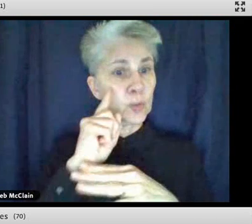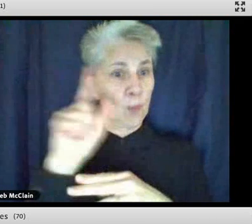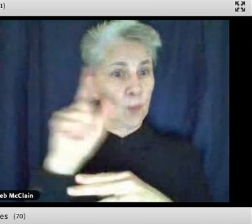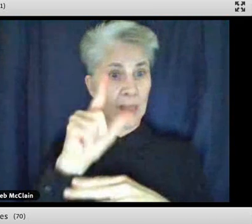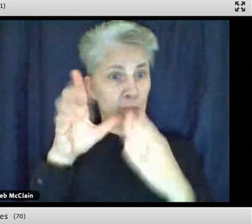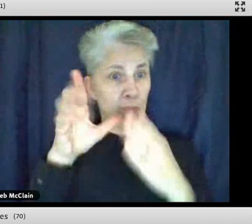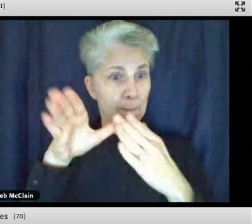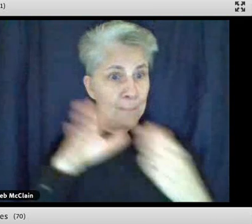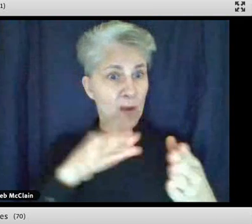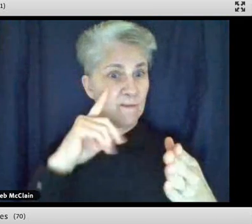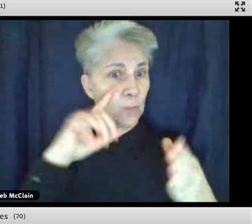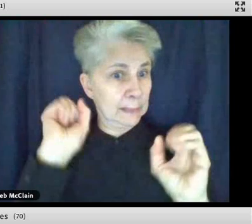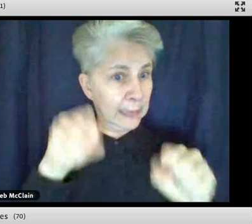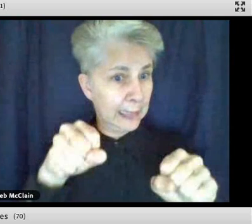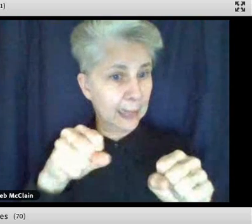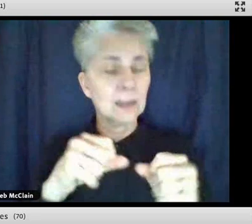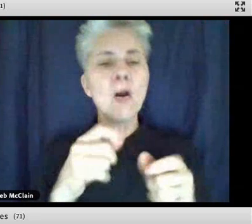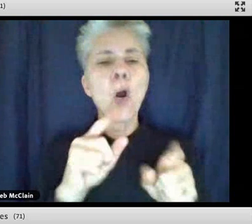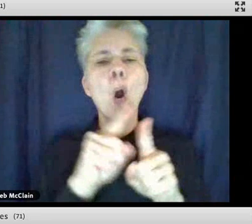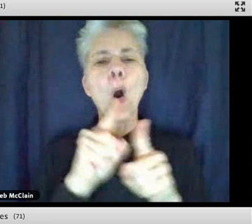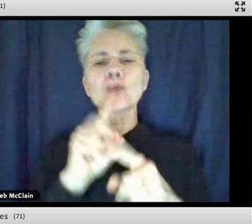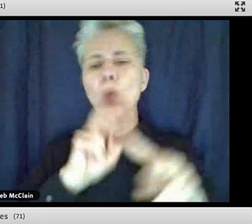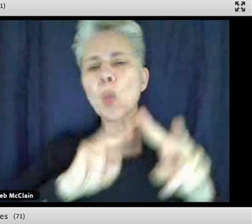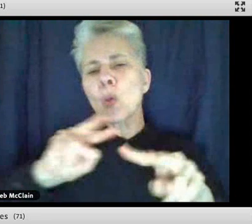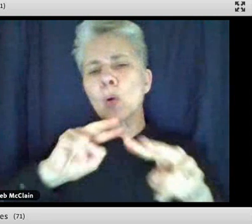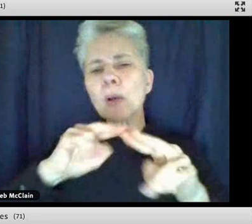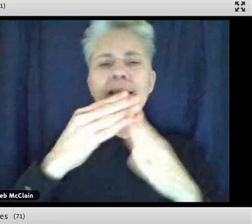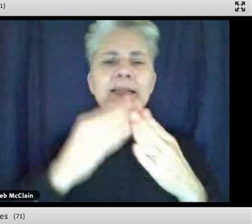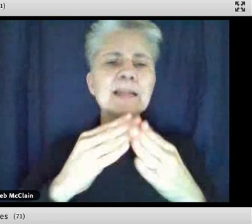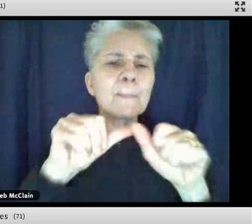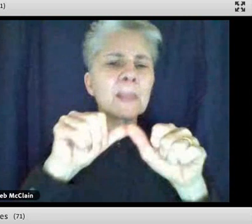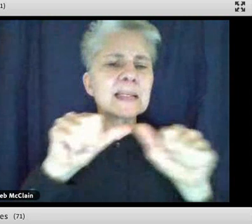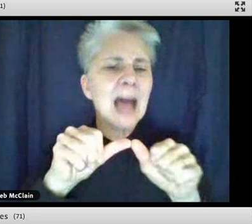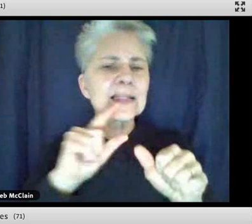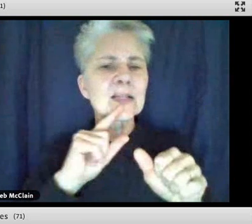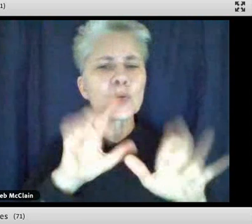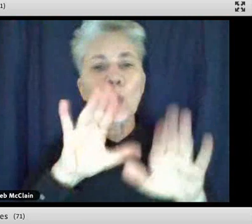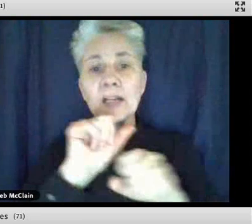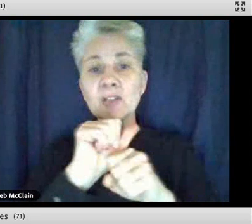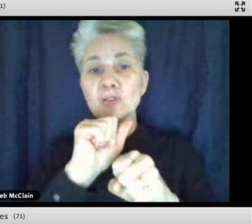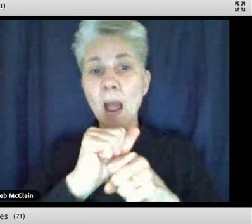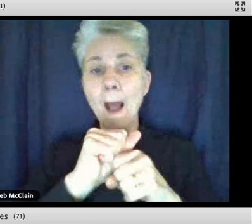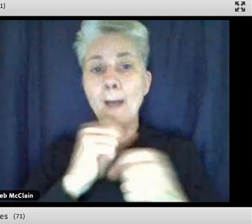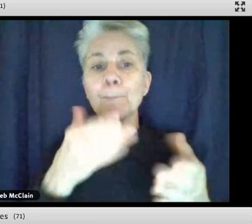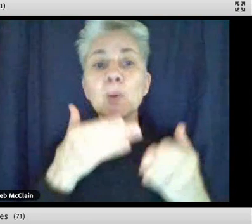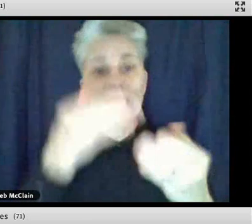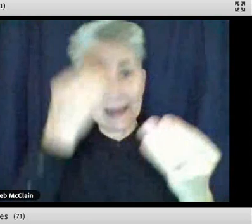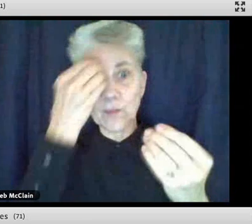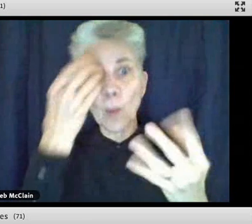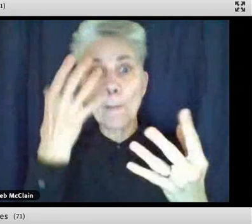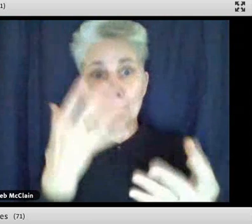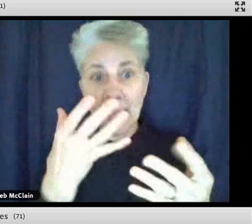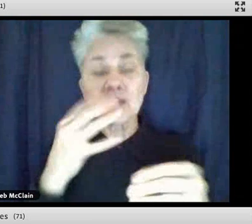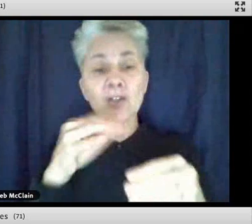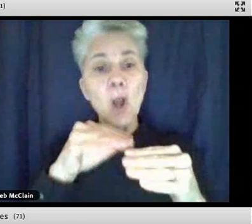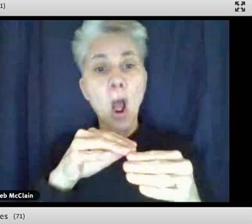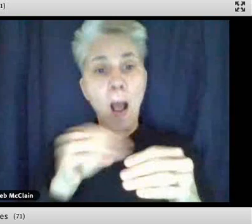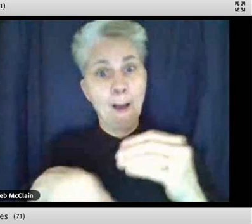libraries to prepare? I'm also going to look at some sites that do a great job of presenting information